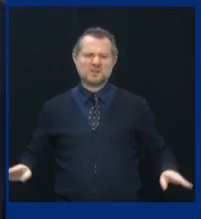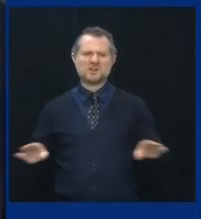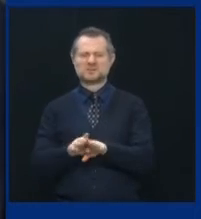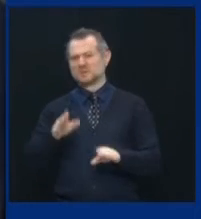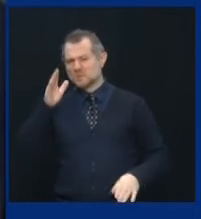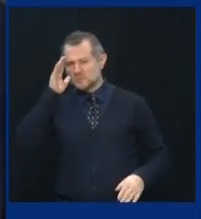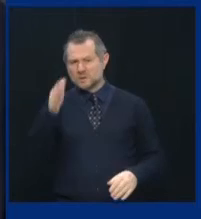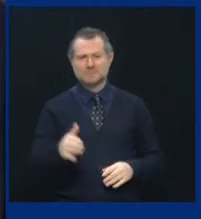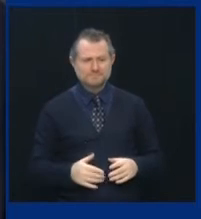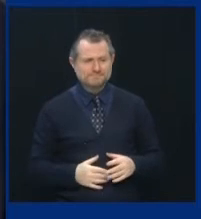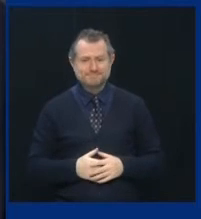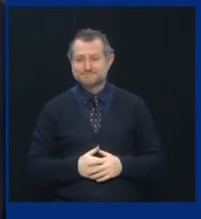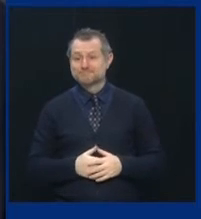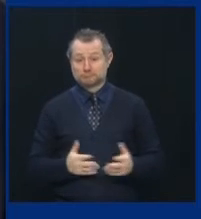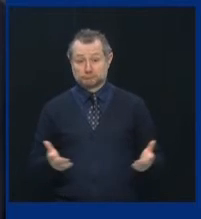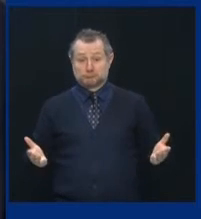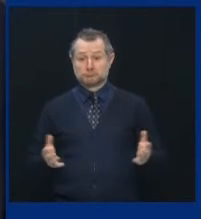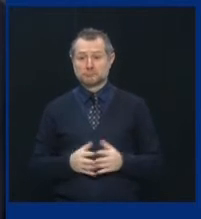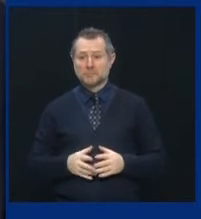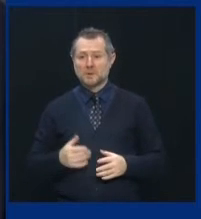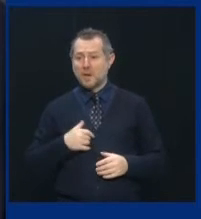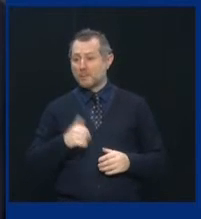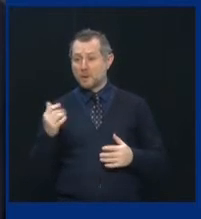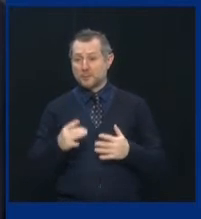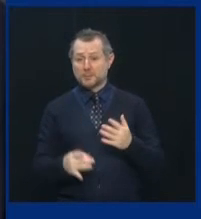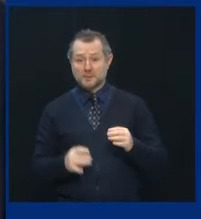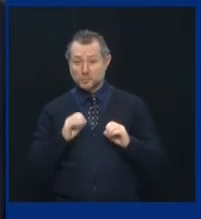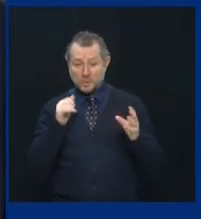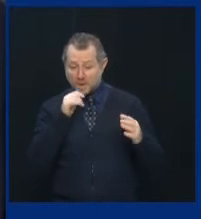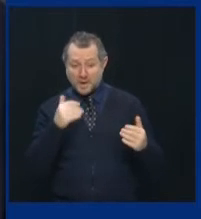is no alternative.